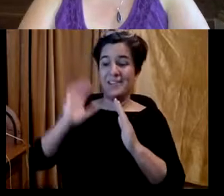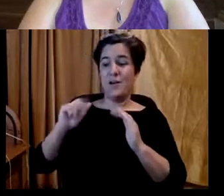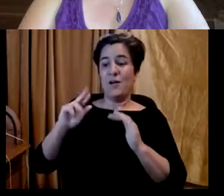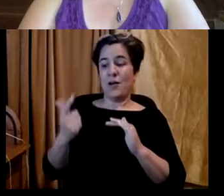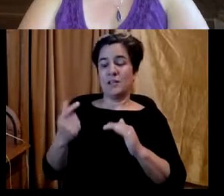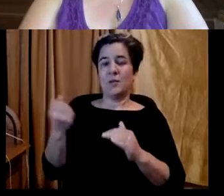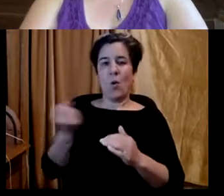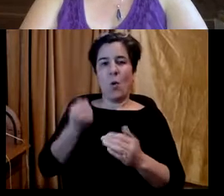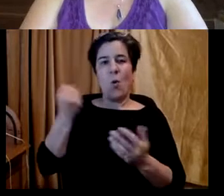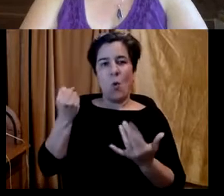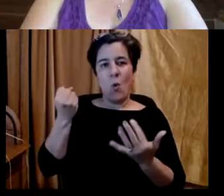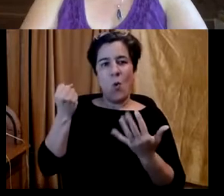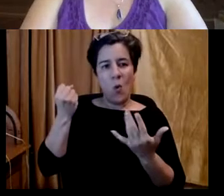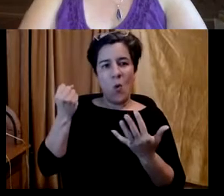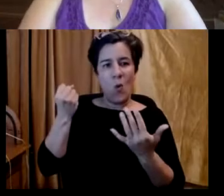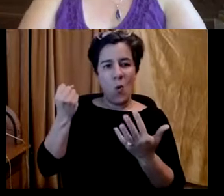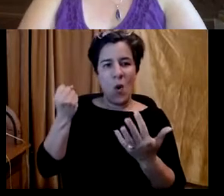one. Okay, great.